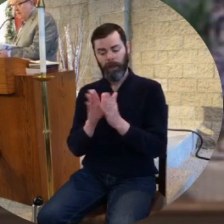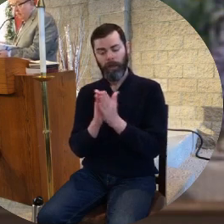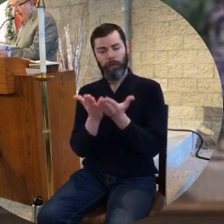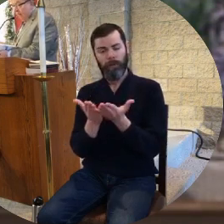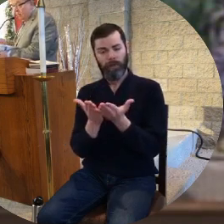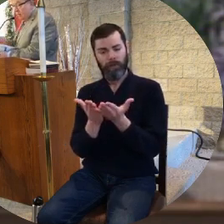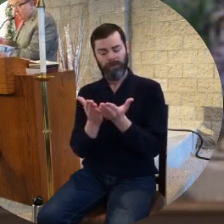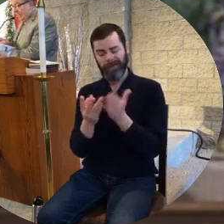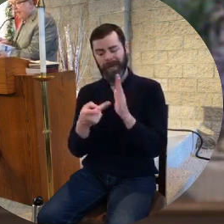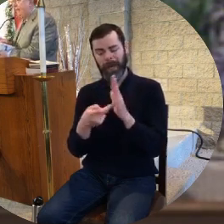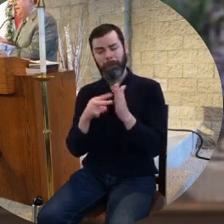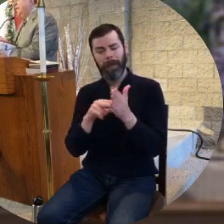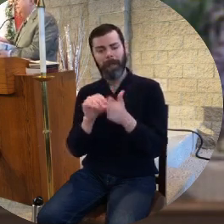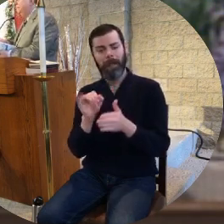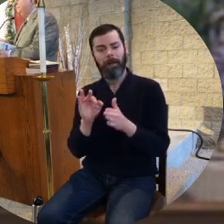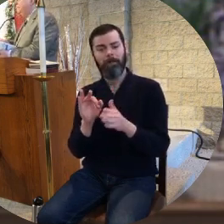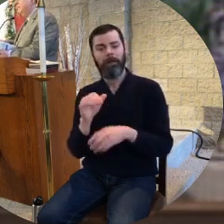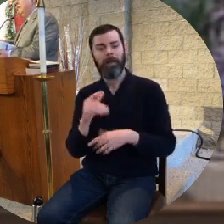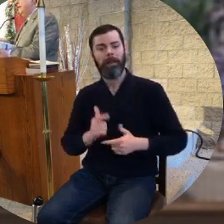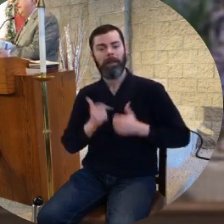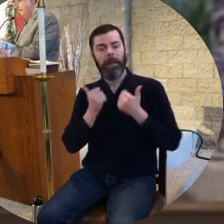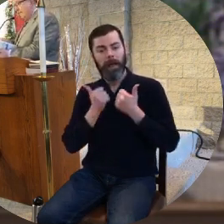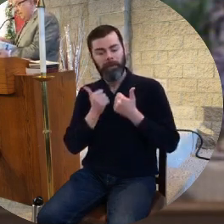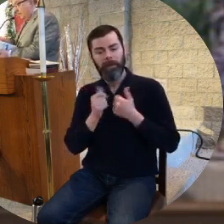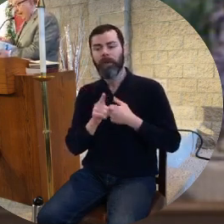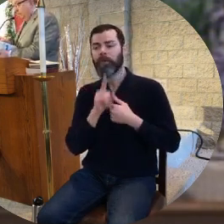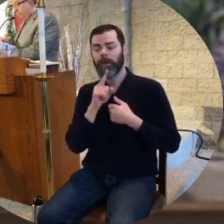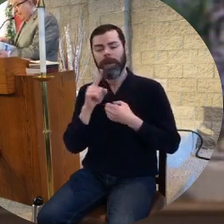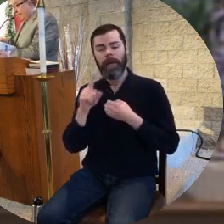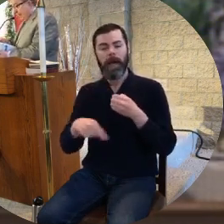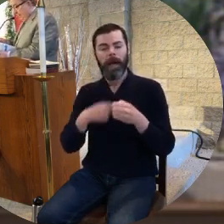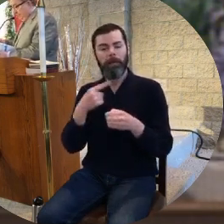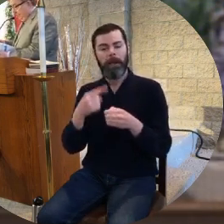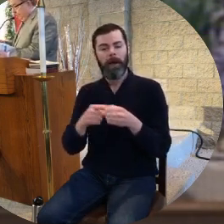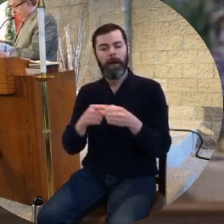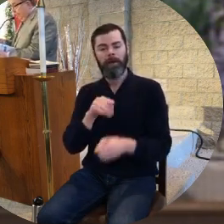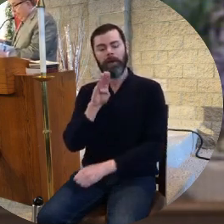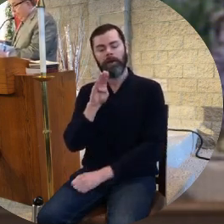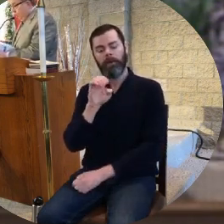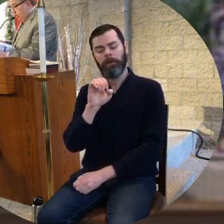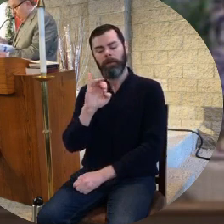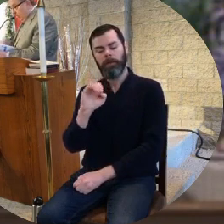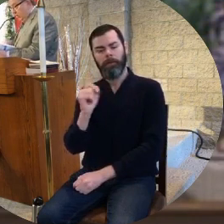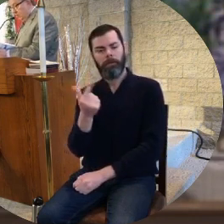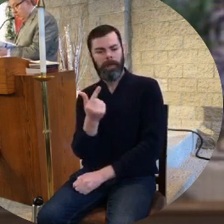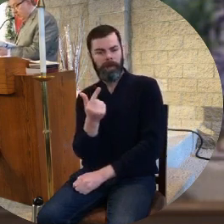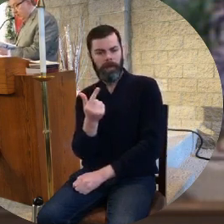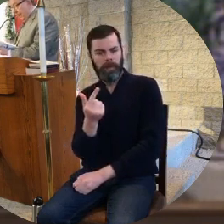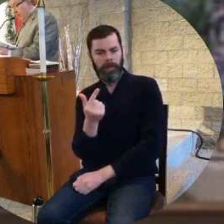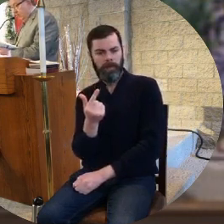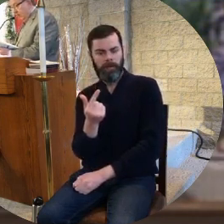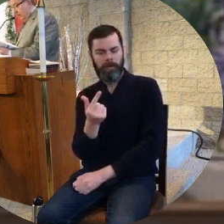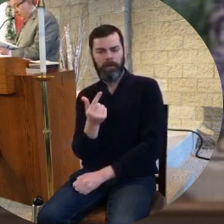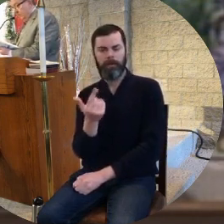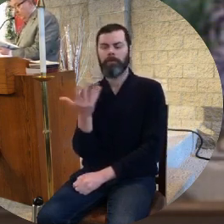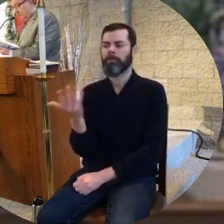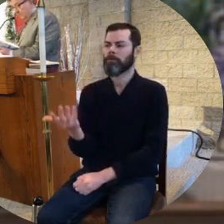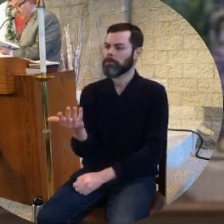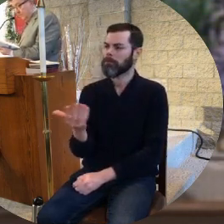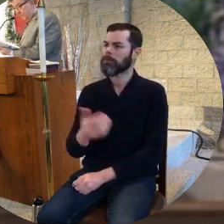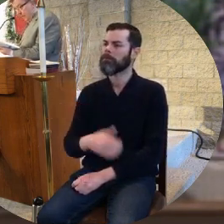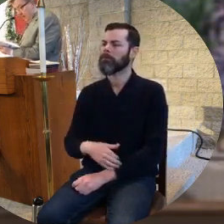is about being. He says it's about being. And I want to just share a little bit